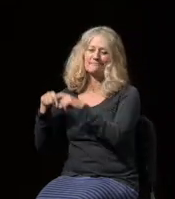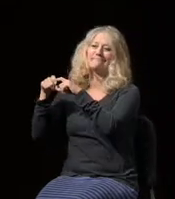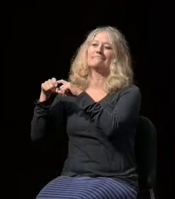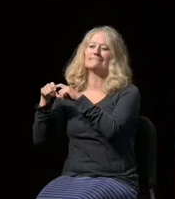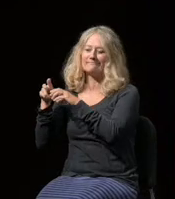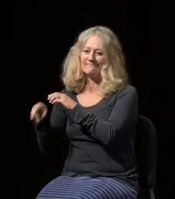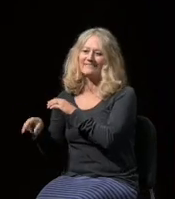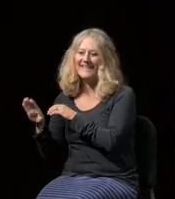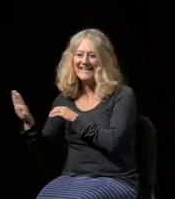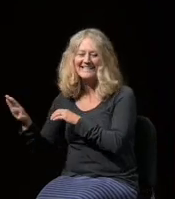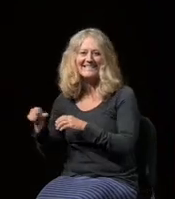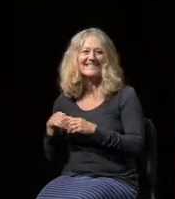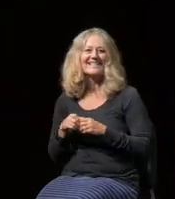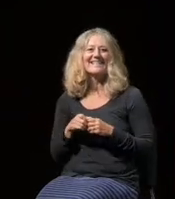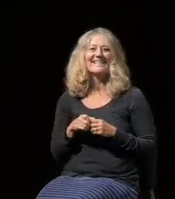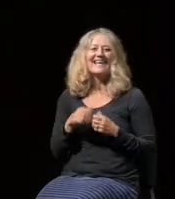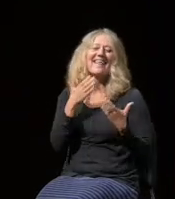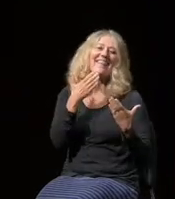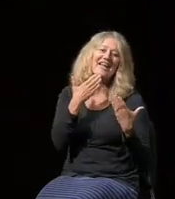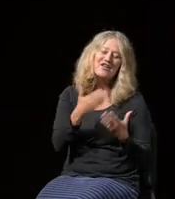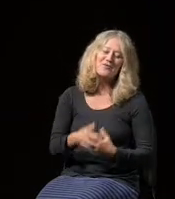thank you. That's all I got.